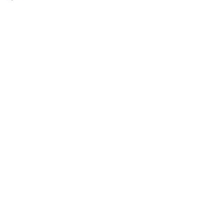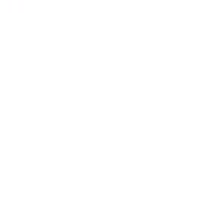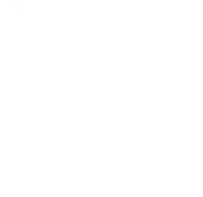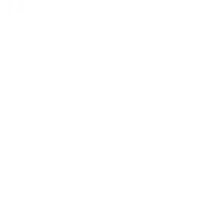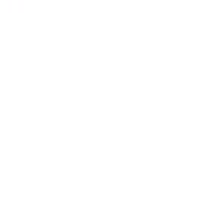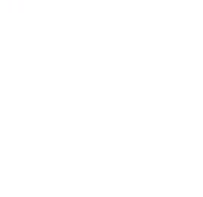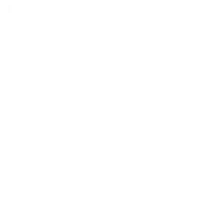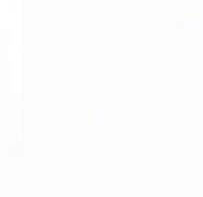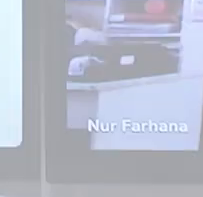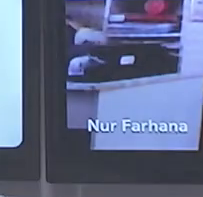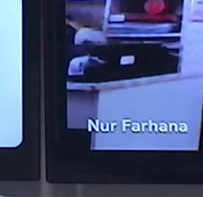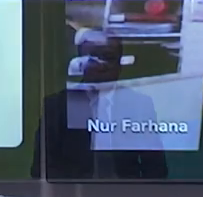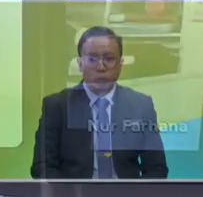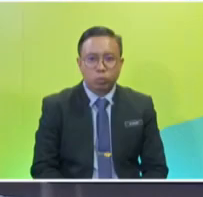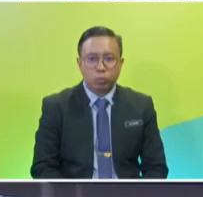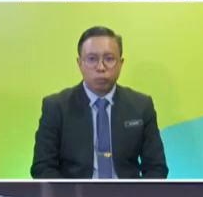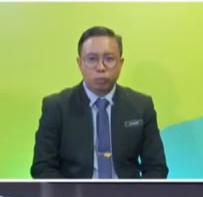KPM.